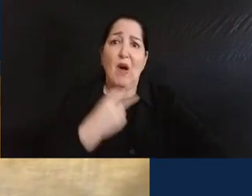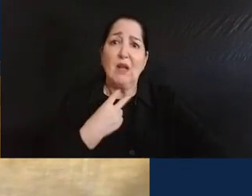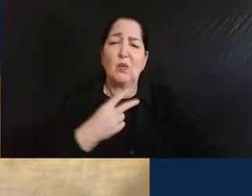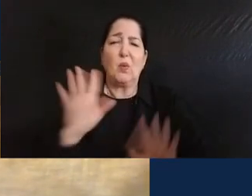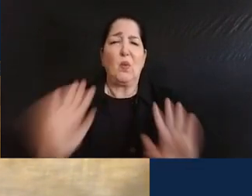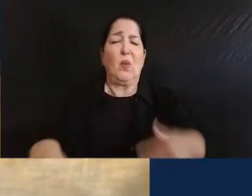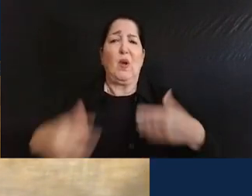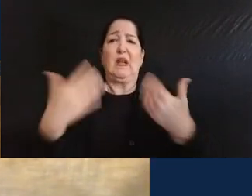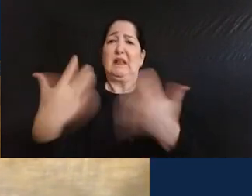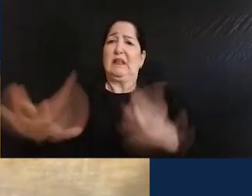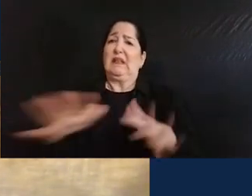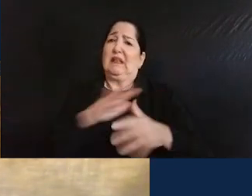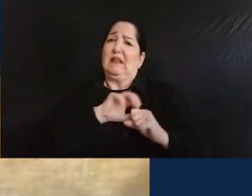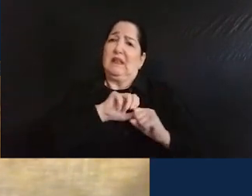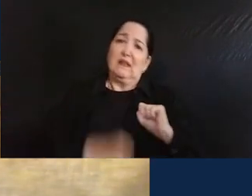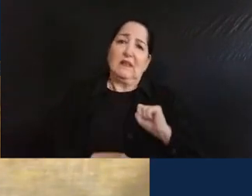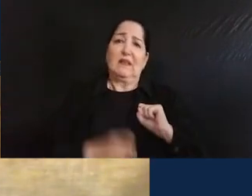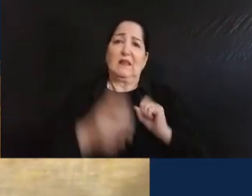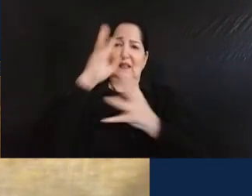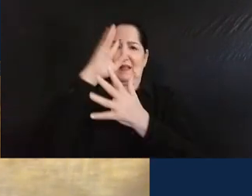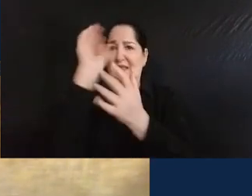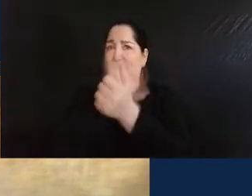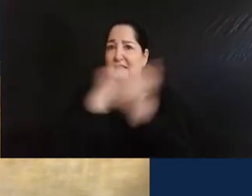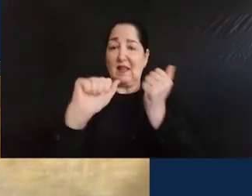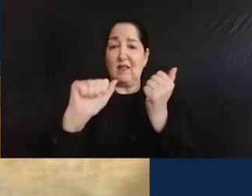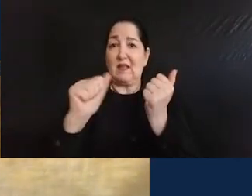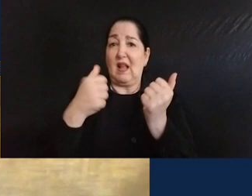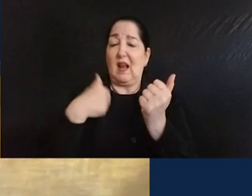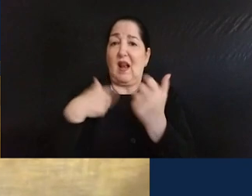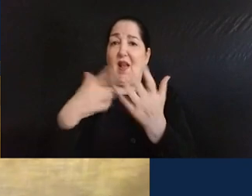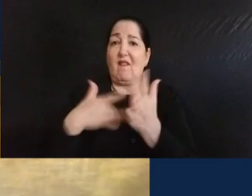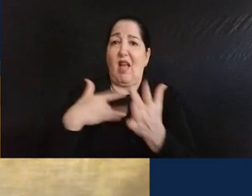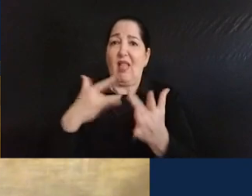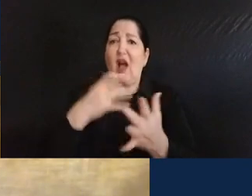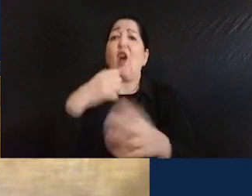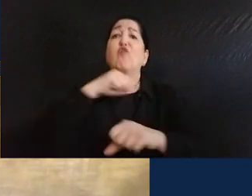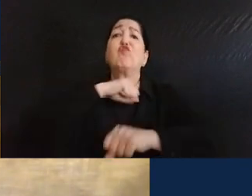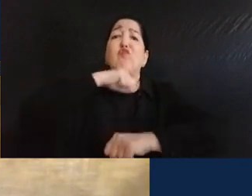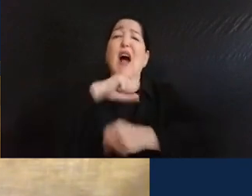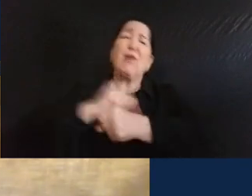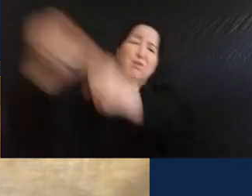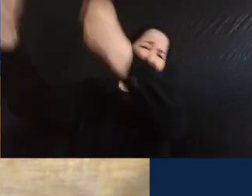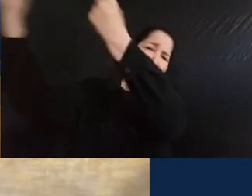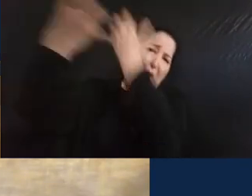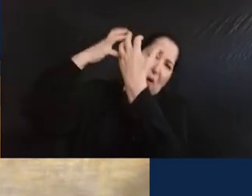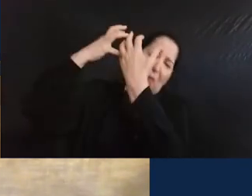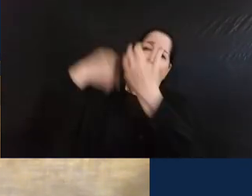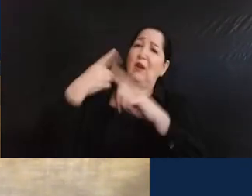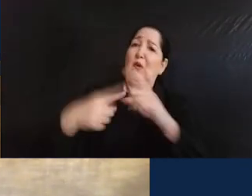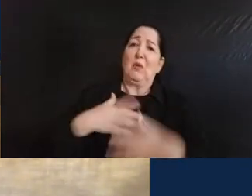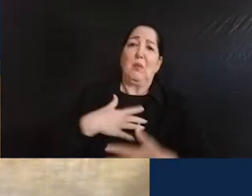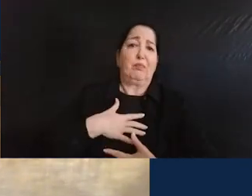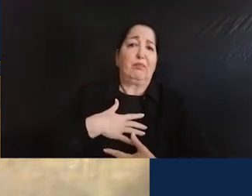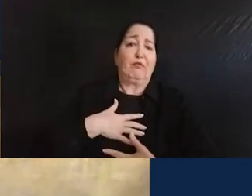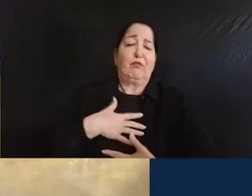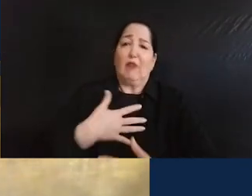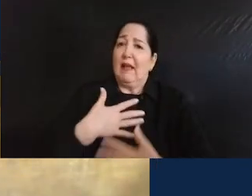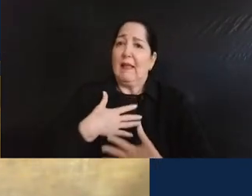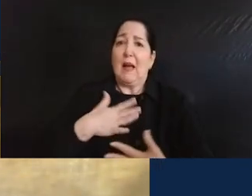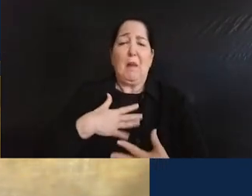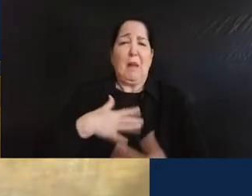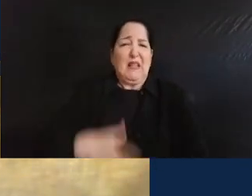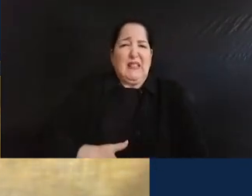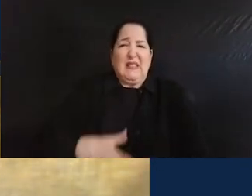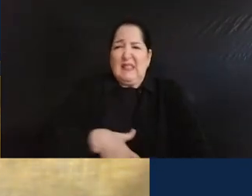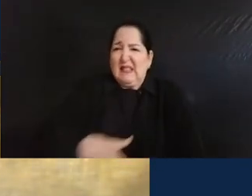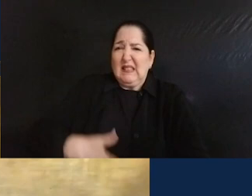It felt like this huge rock was dropped on me and I couldn't even breathe almost. And my stomach was in